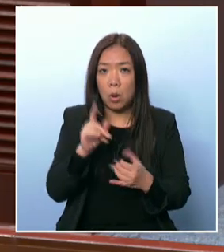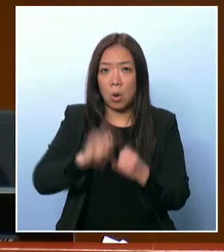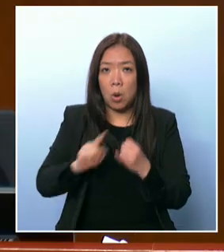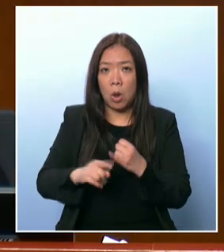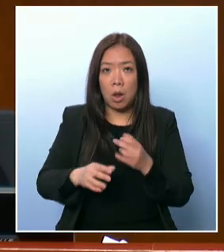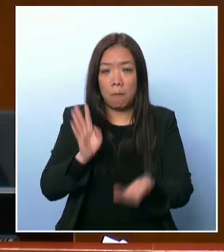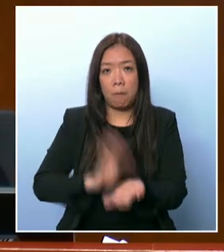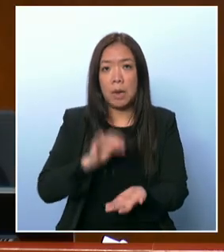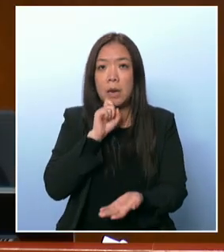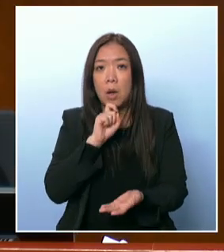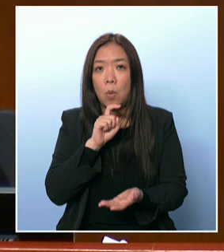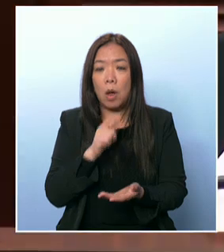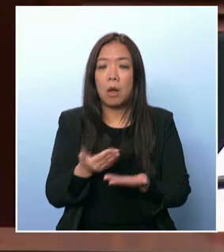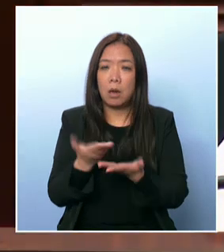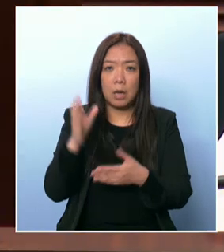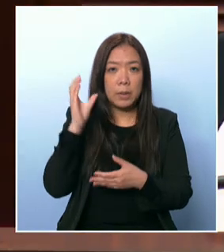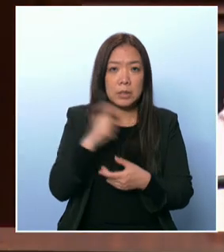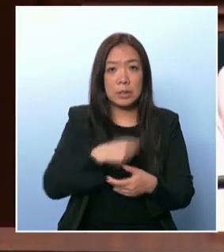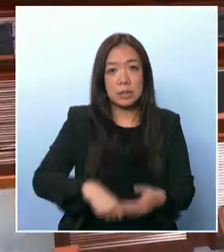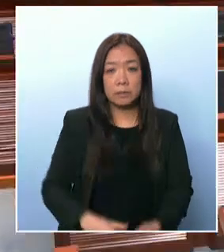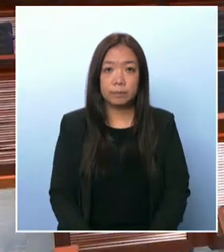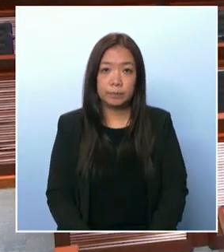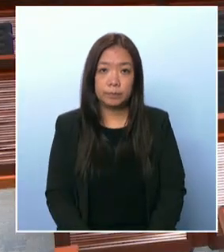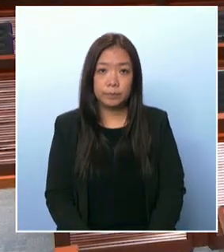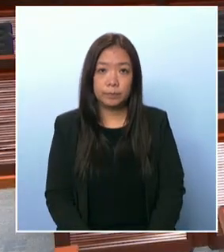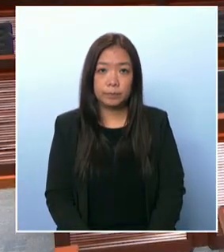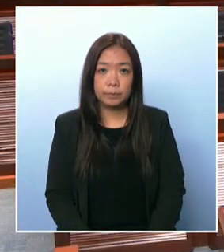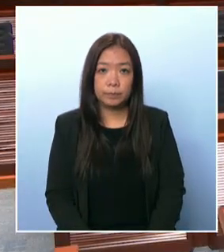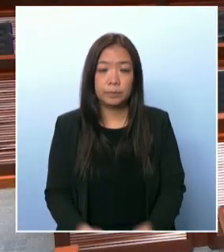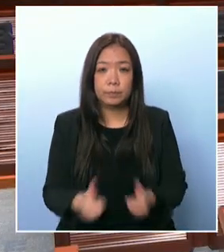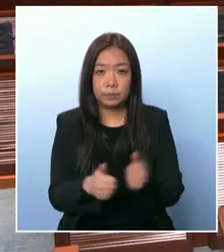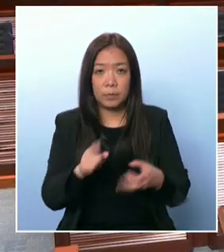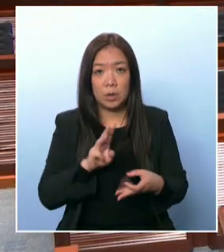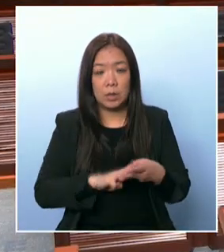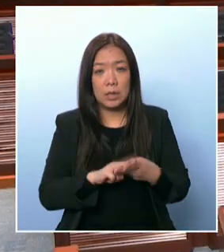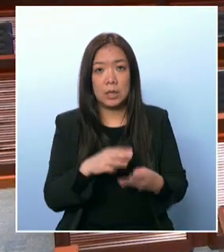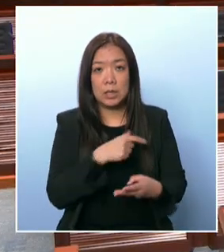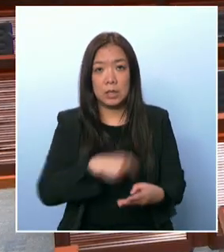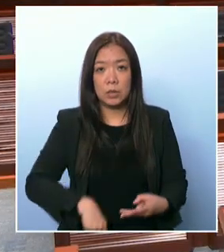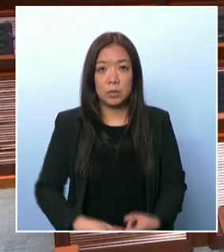this major project? Otherwise, there would be controversies.